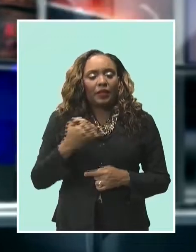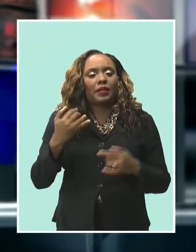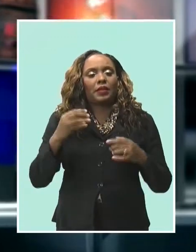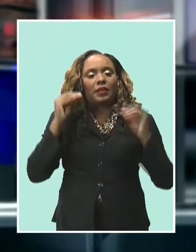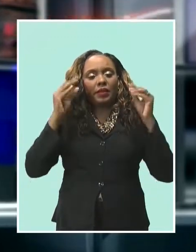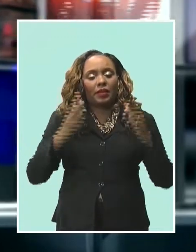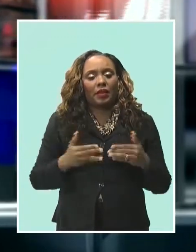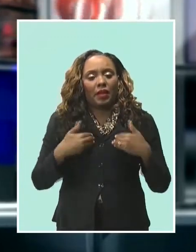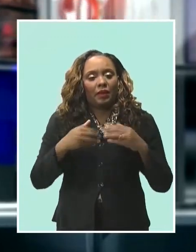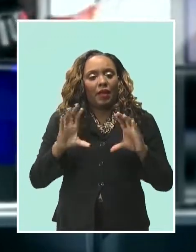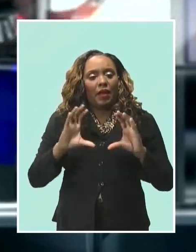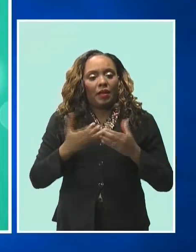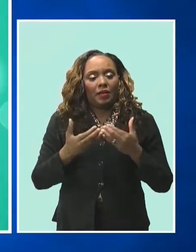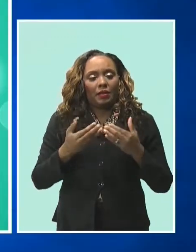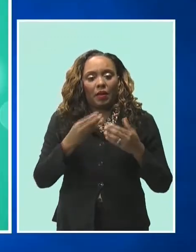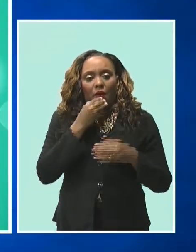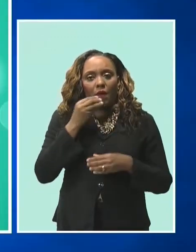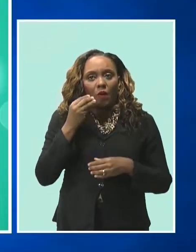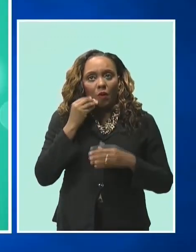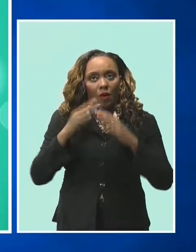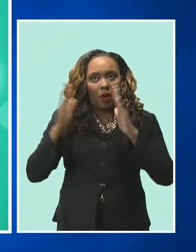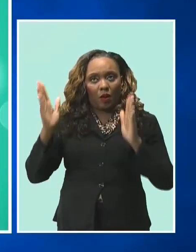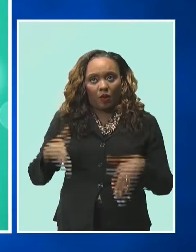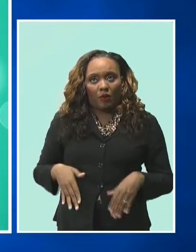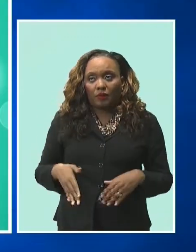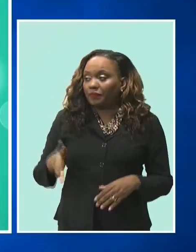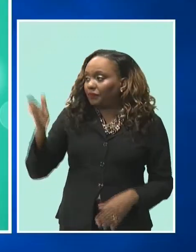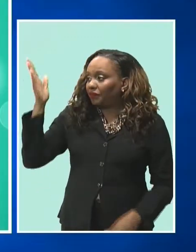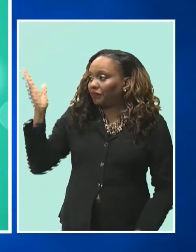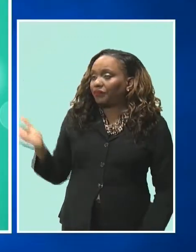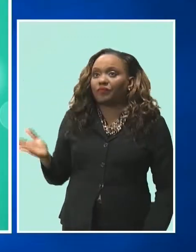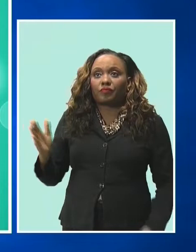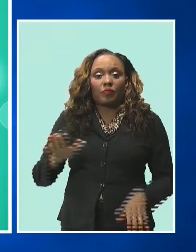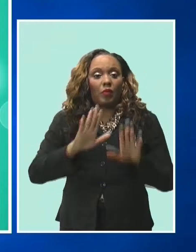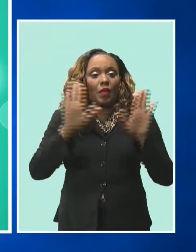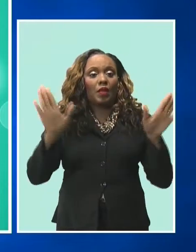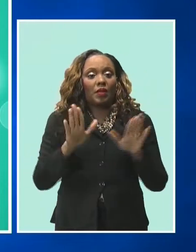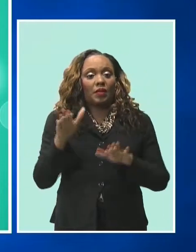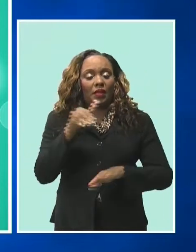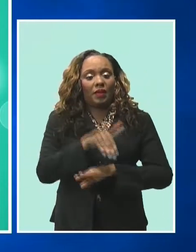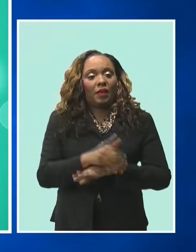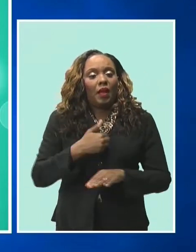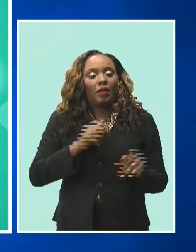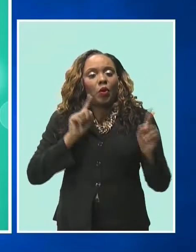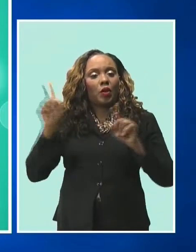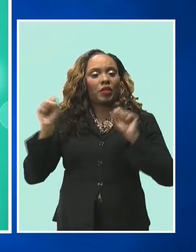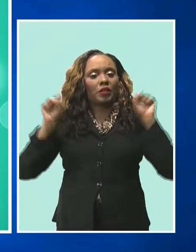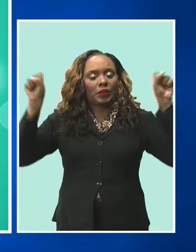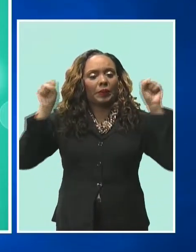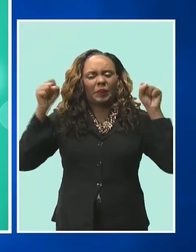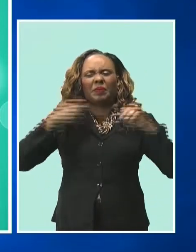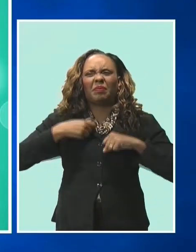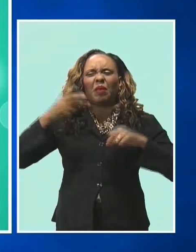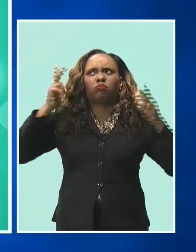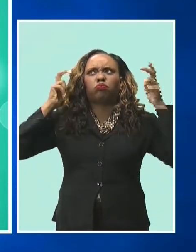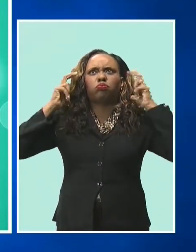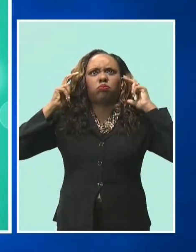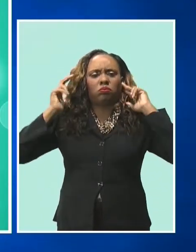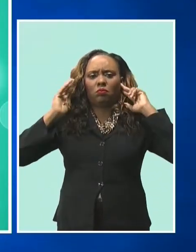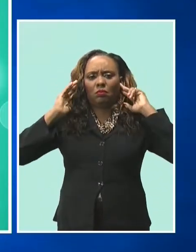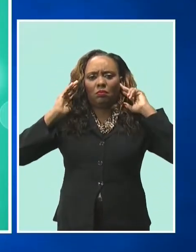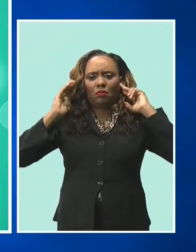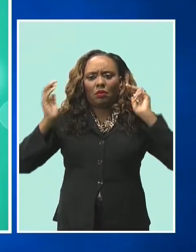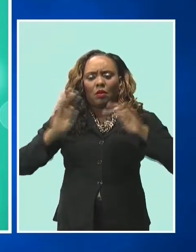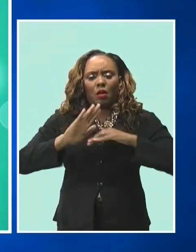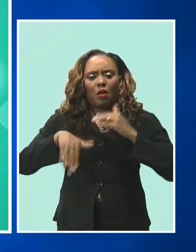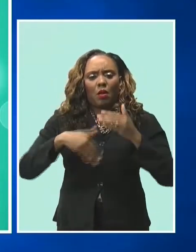home. Sunday evening, I was on my way to the gym and heard the announcement that then all